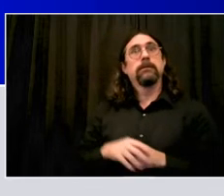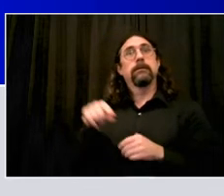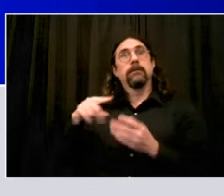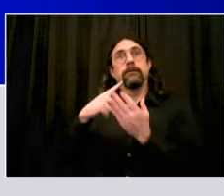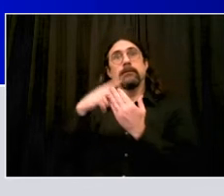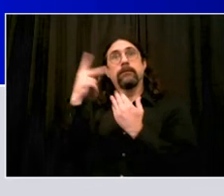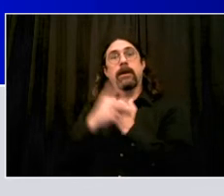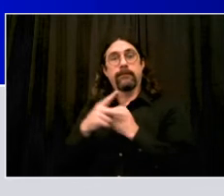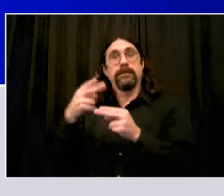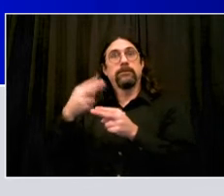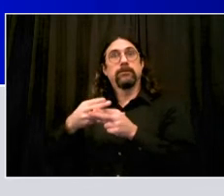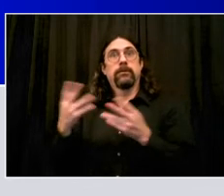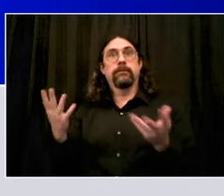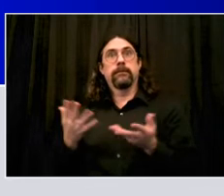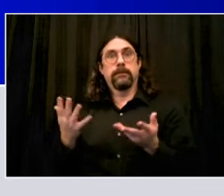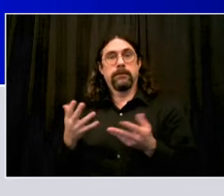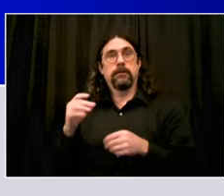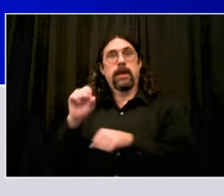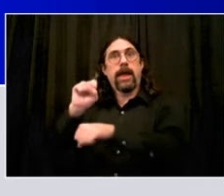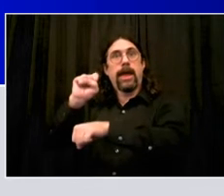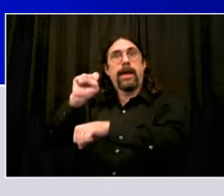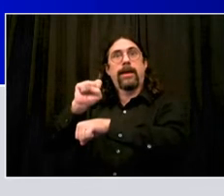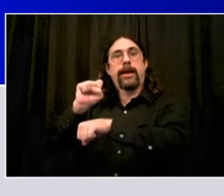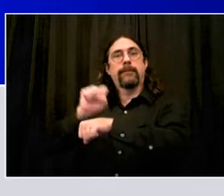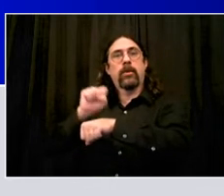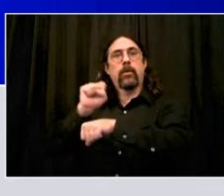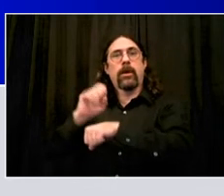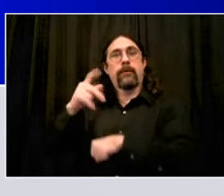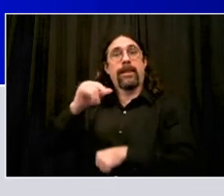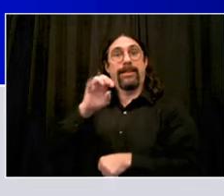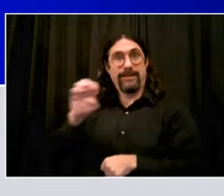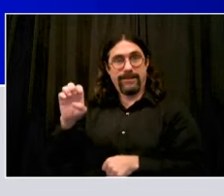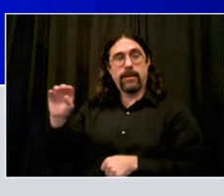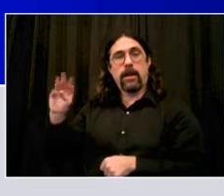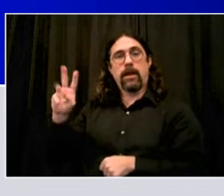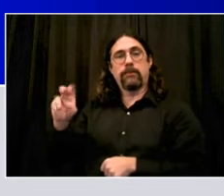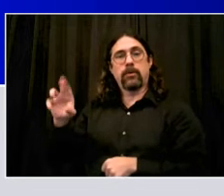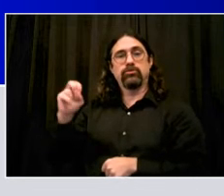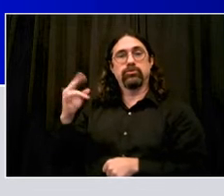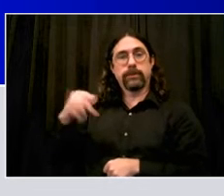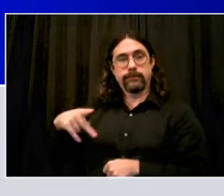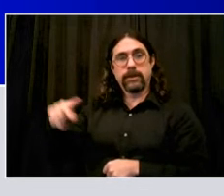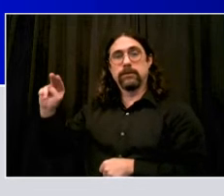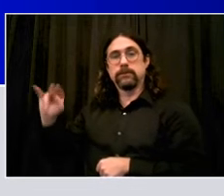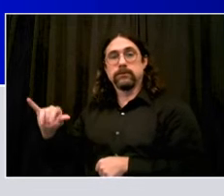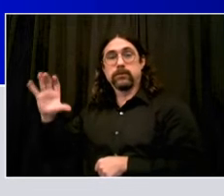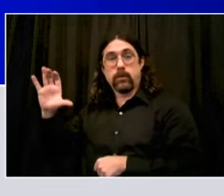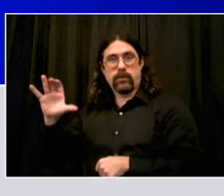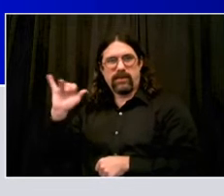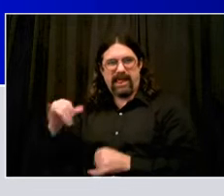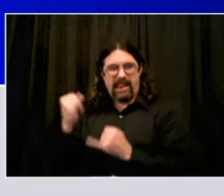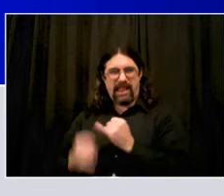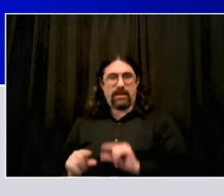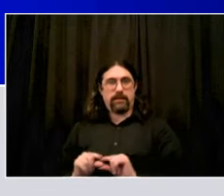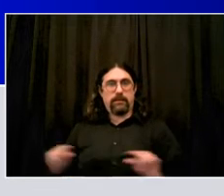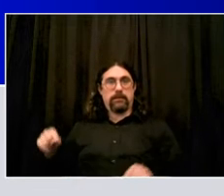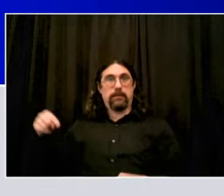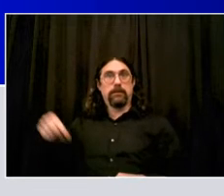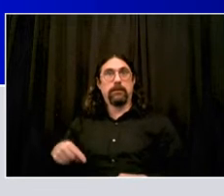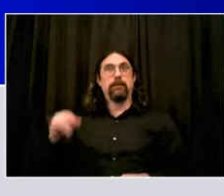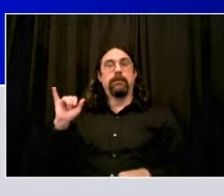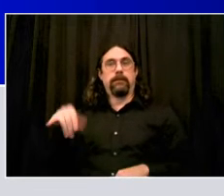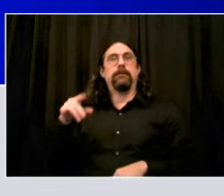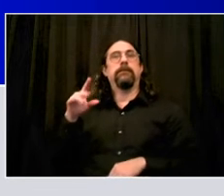employee ownership and offer high-touch support for owners exploring selling their businesses to their